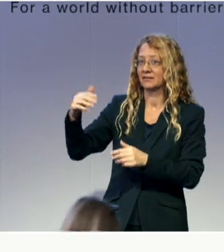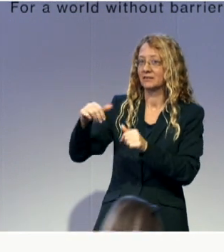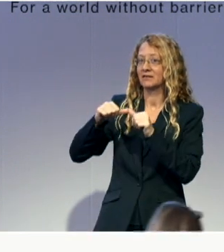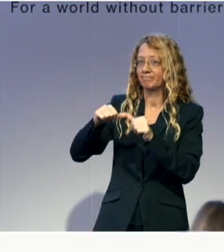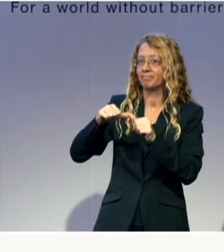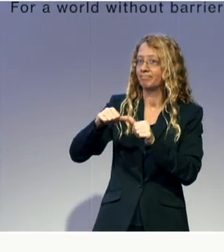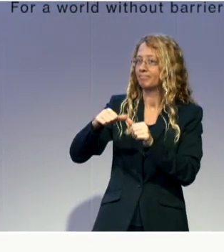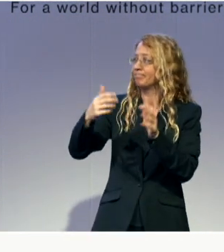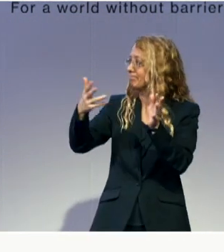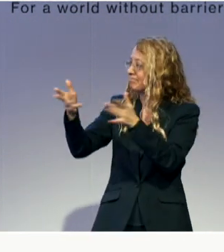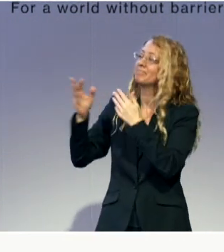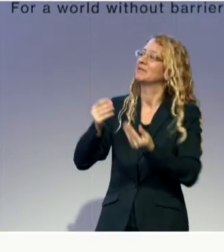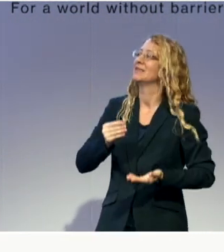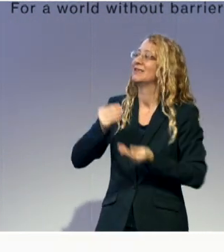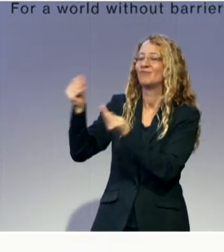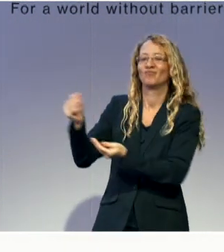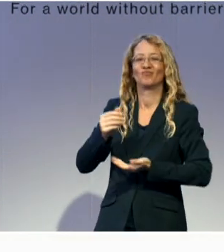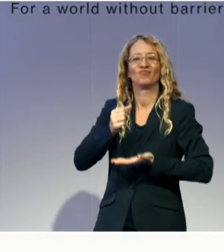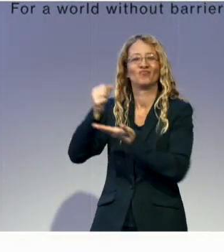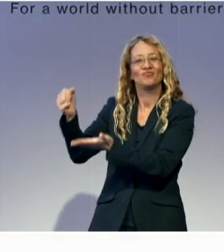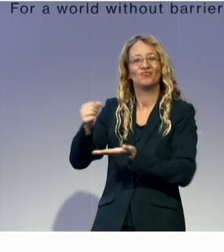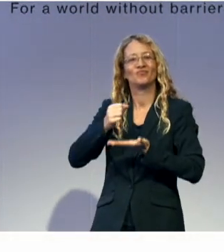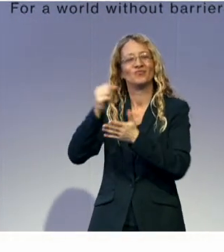2019 awardees.